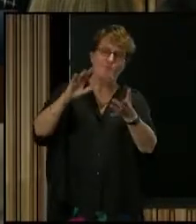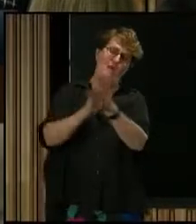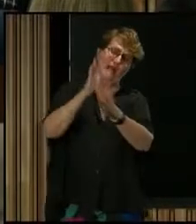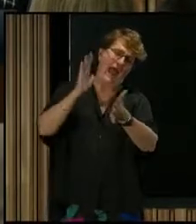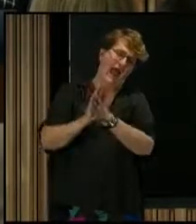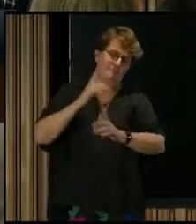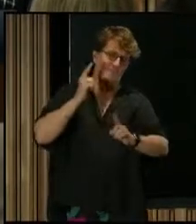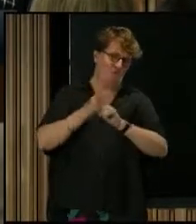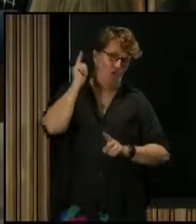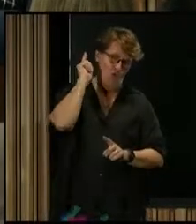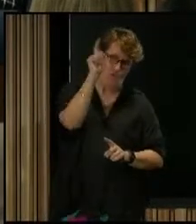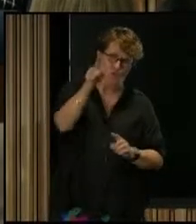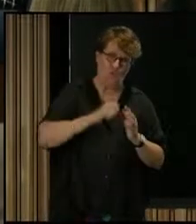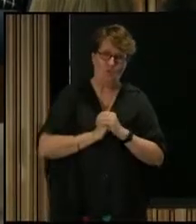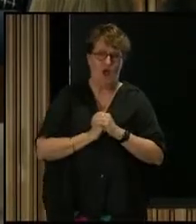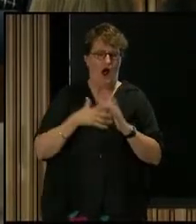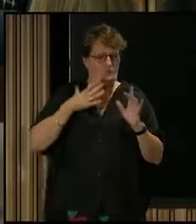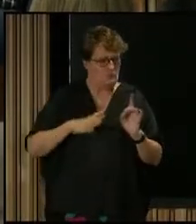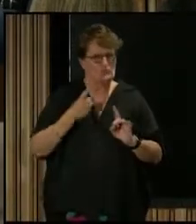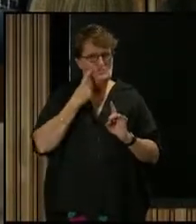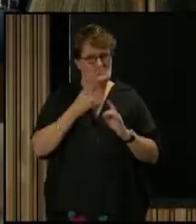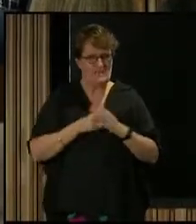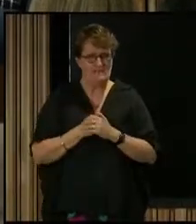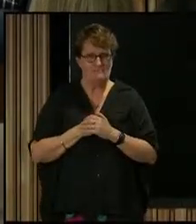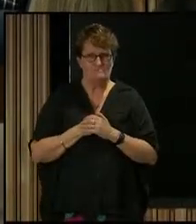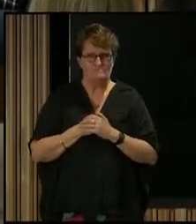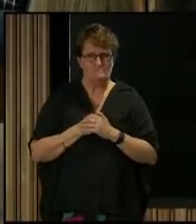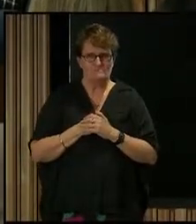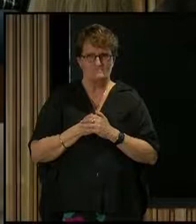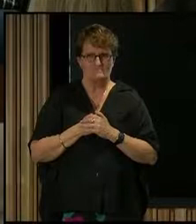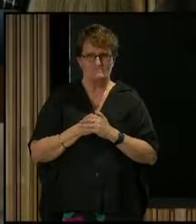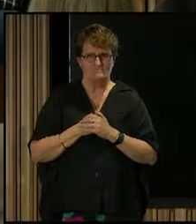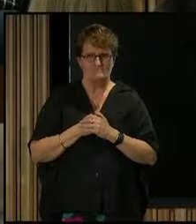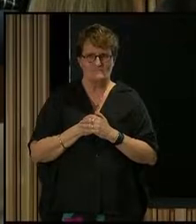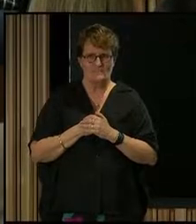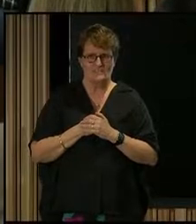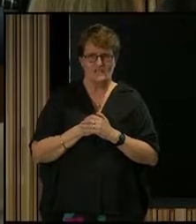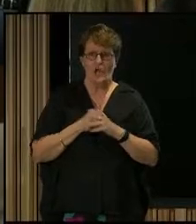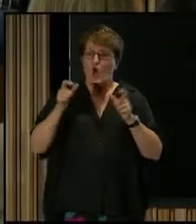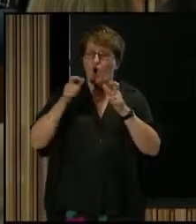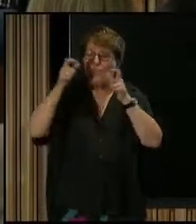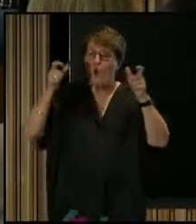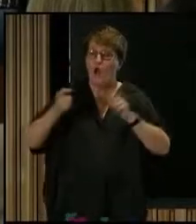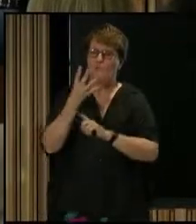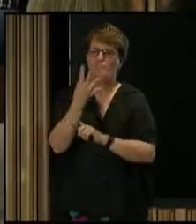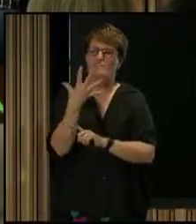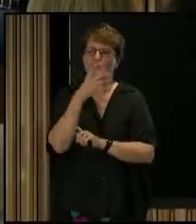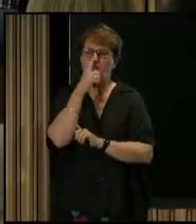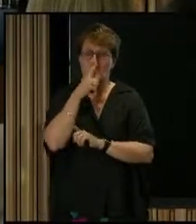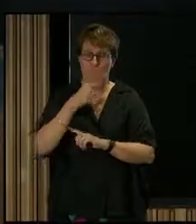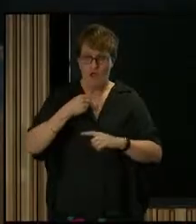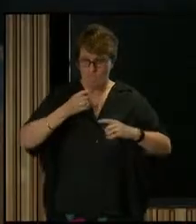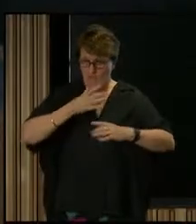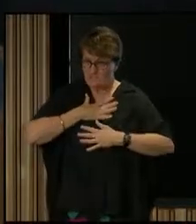for you. I'd like to see the footage. It was Queen. quiet, it was 45 people. Look, I personally